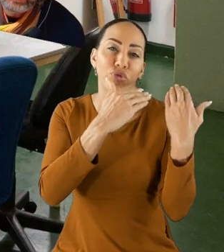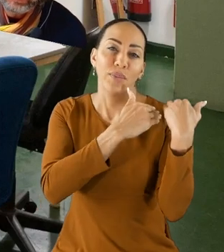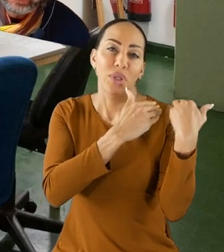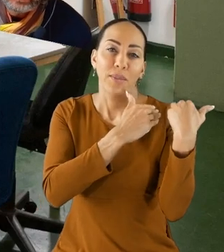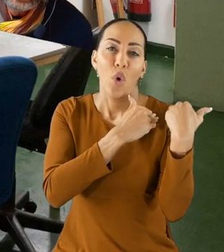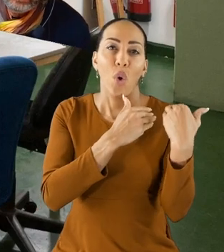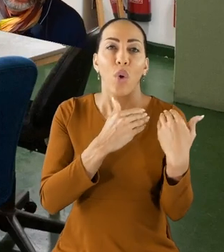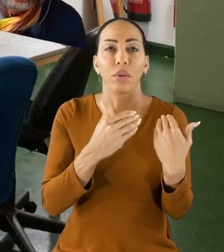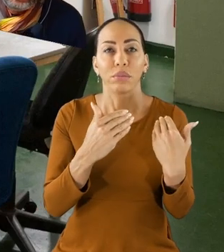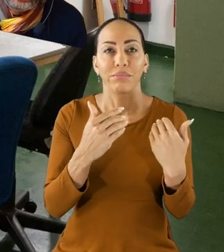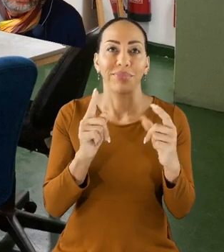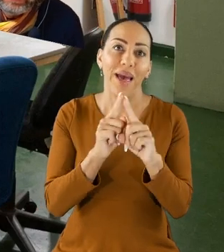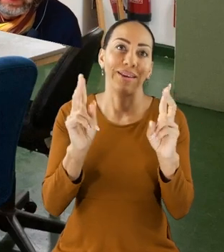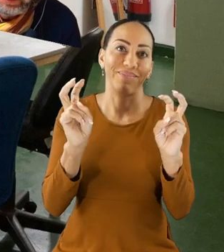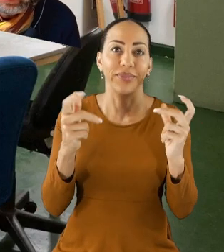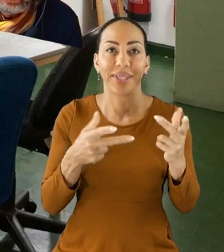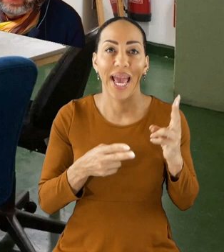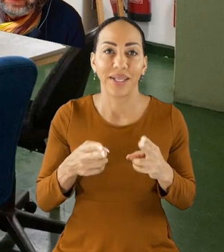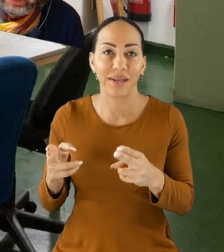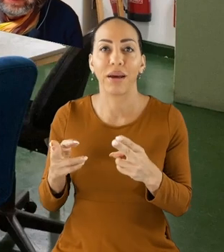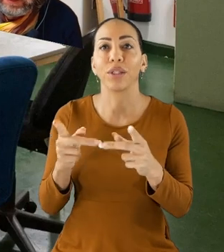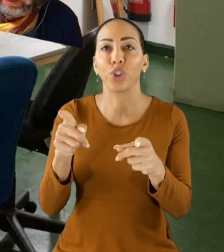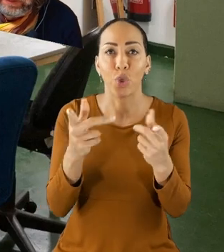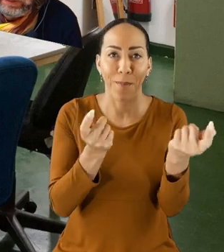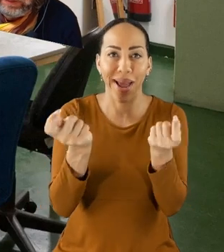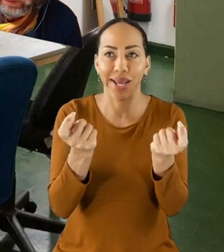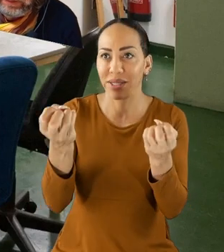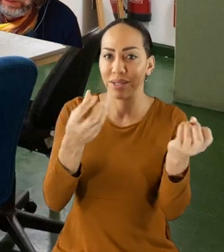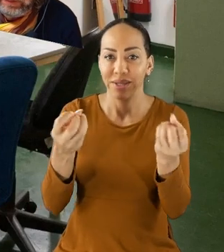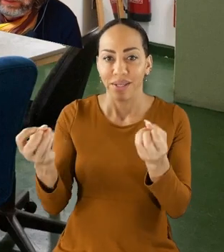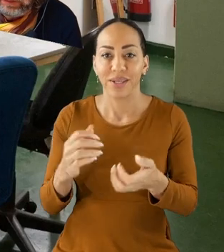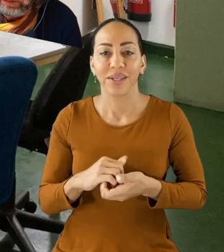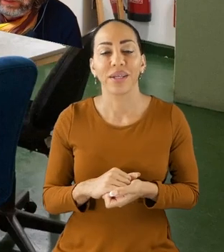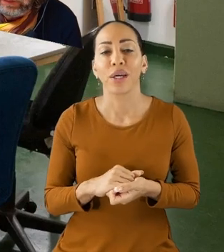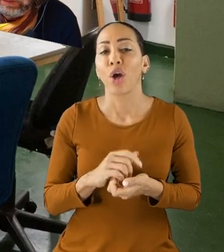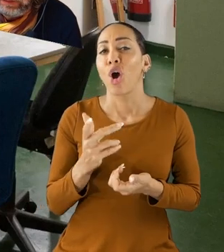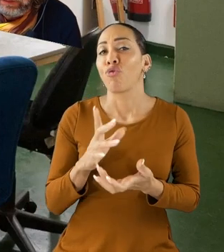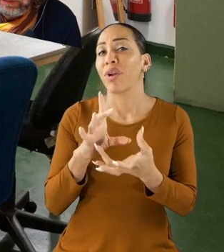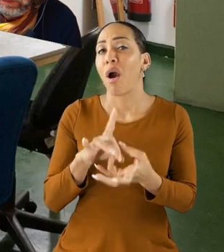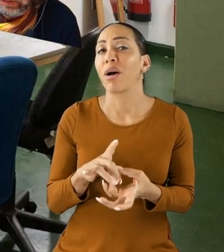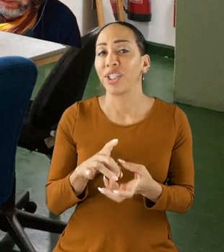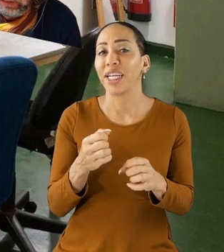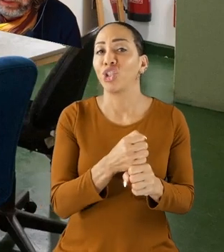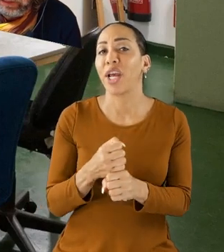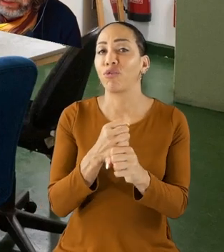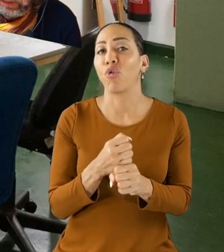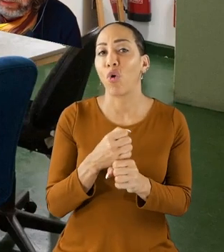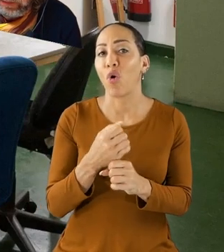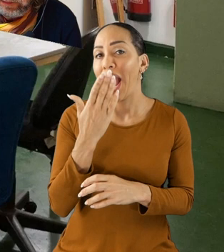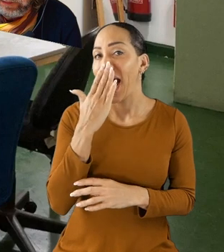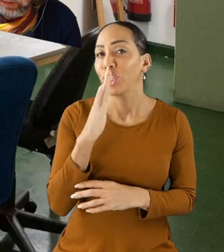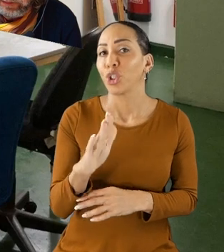that because the general attitude to, and we're talking disability in this project, yeah. general attitude to disability